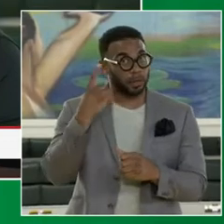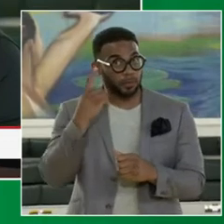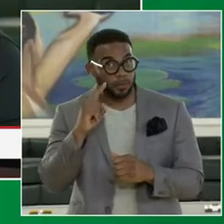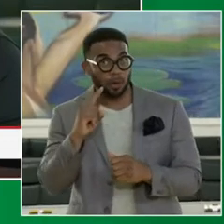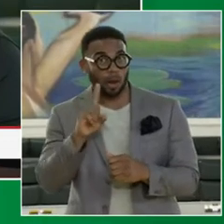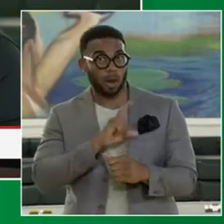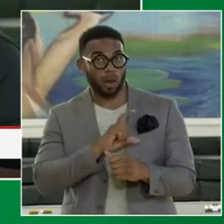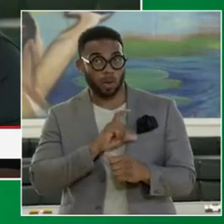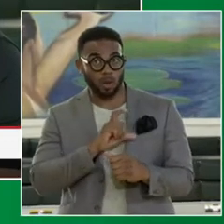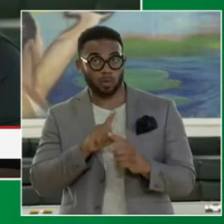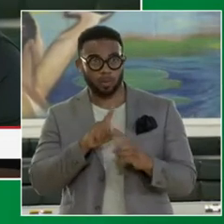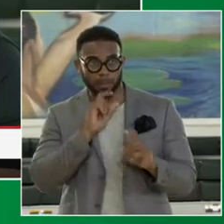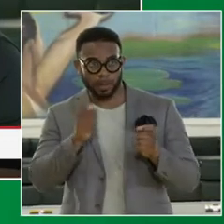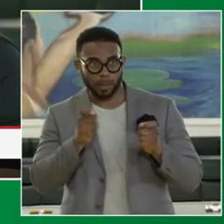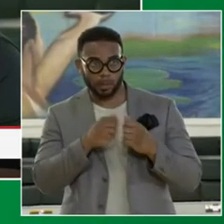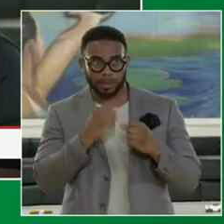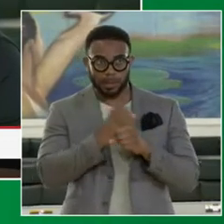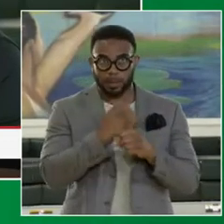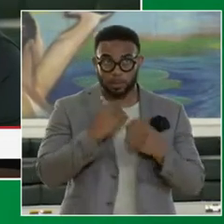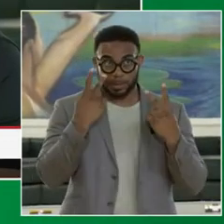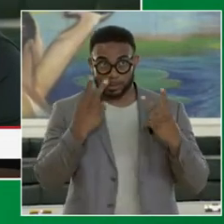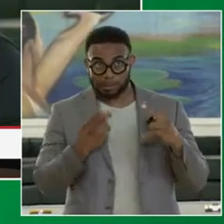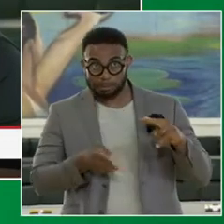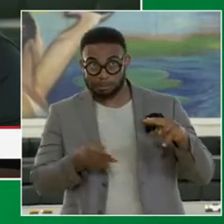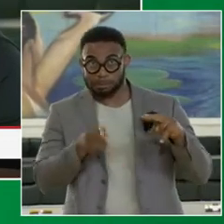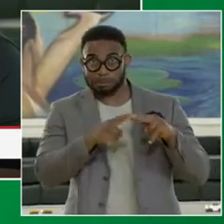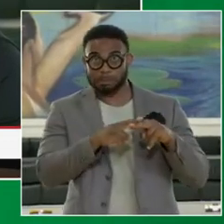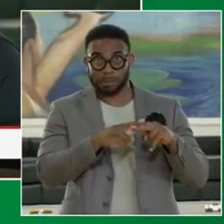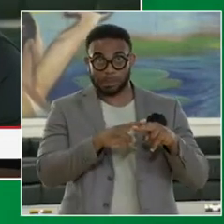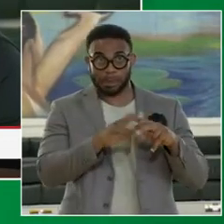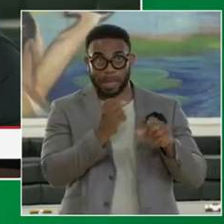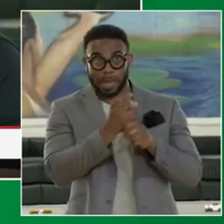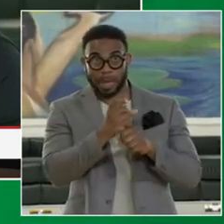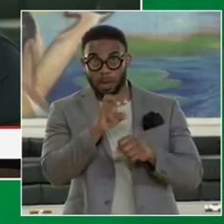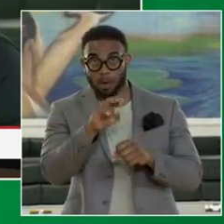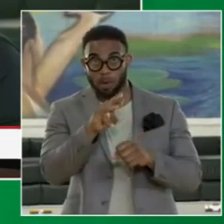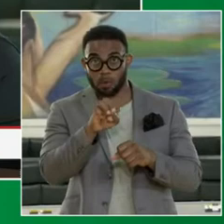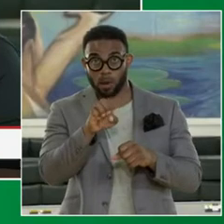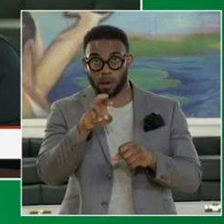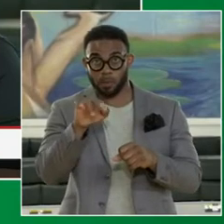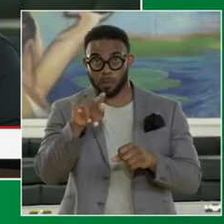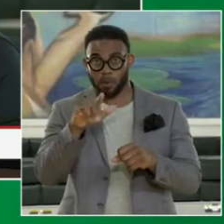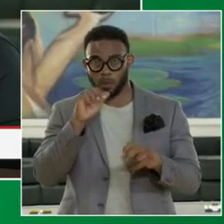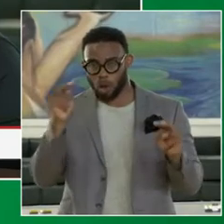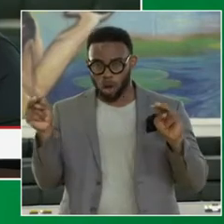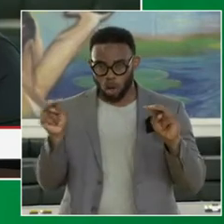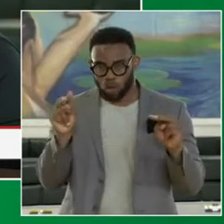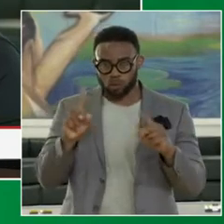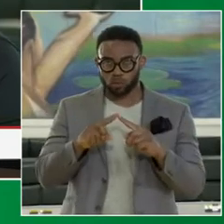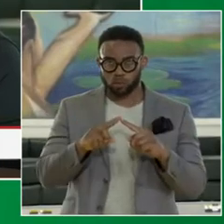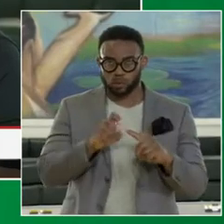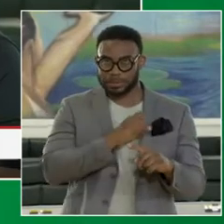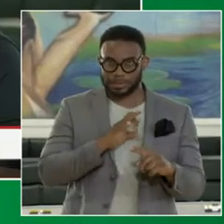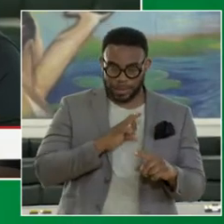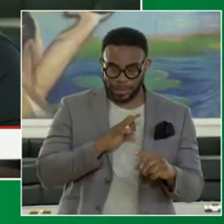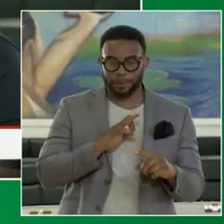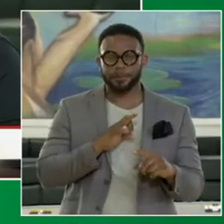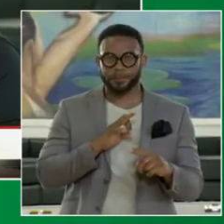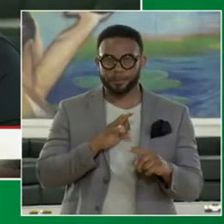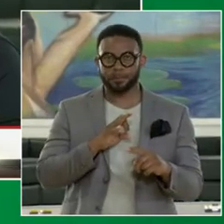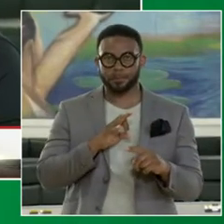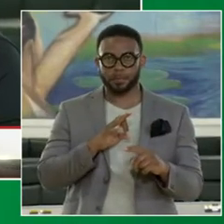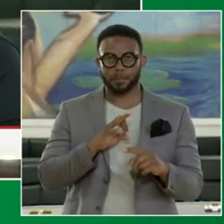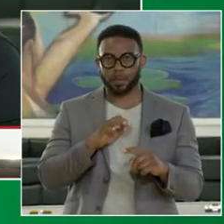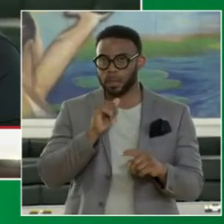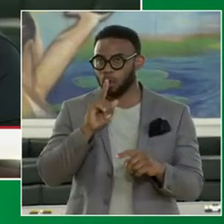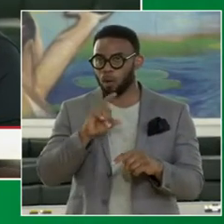law enforcement officers to deal with the statistics that we're seeing on our annual crime rates and all of that. And that's what we're looking to staff to, not an officer more,